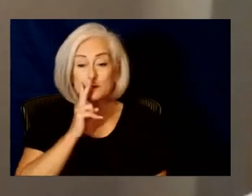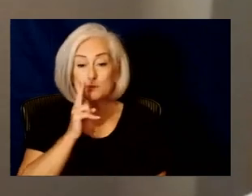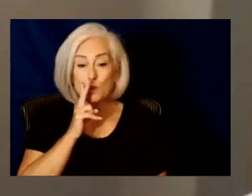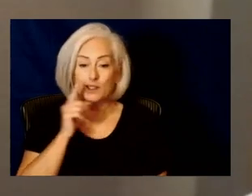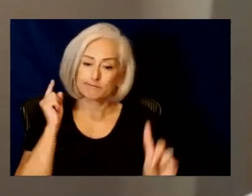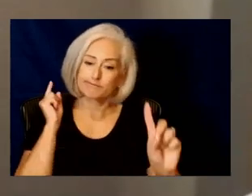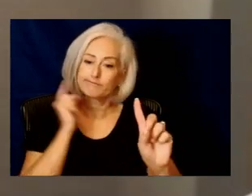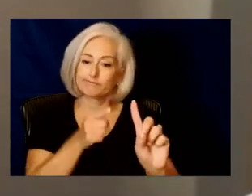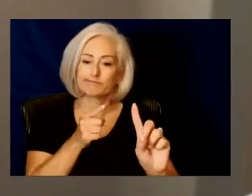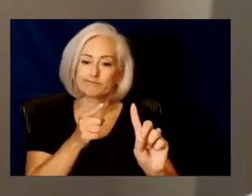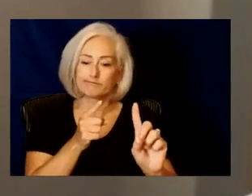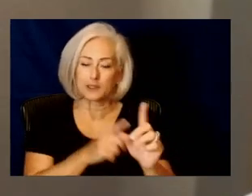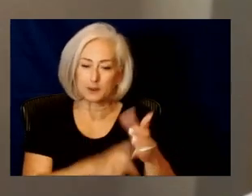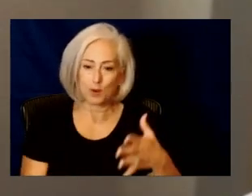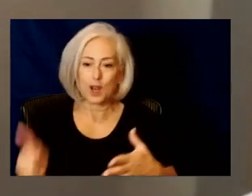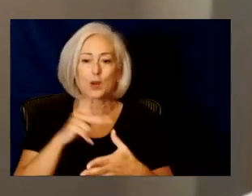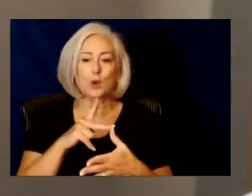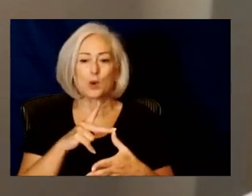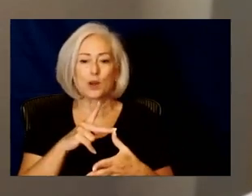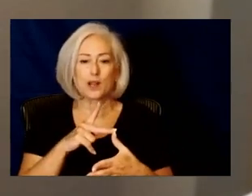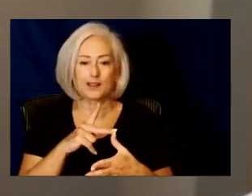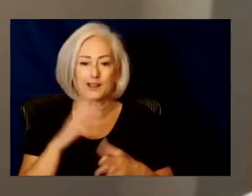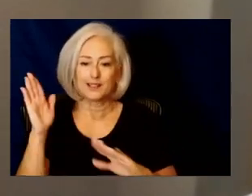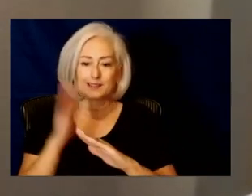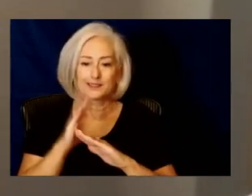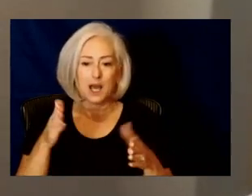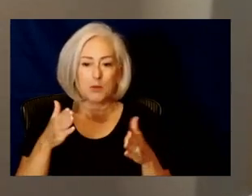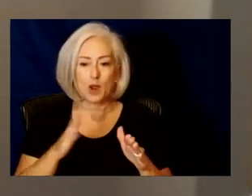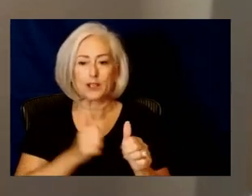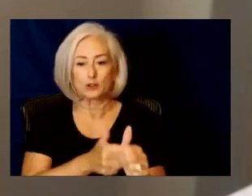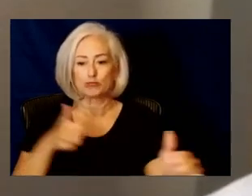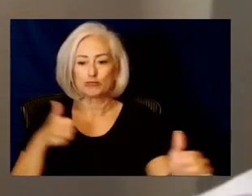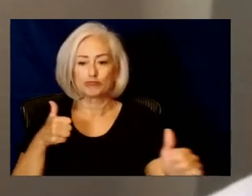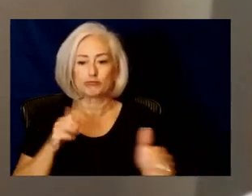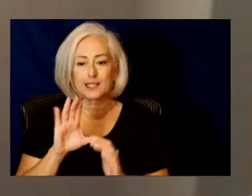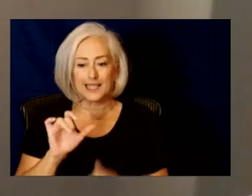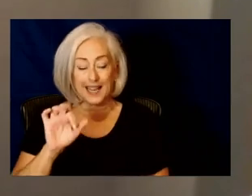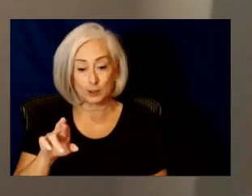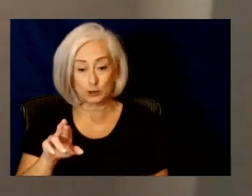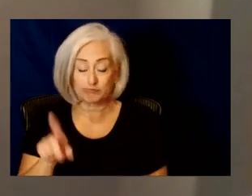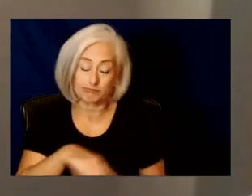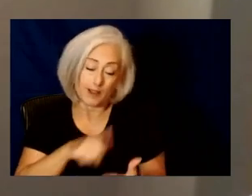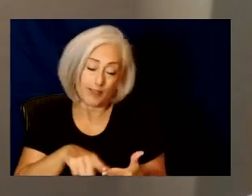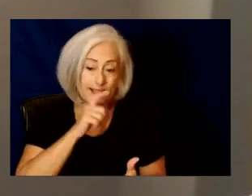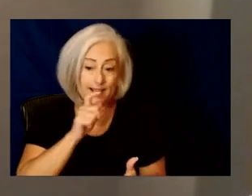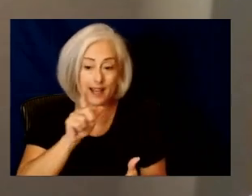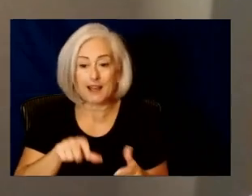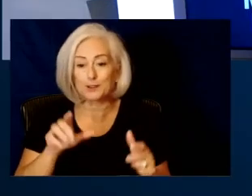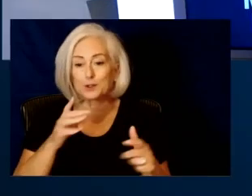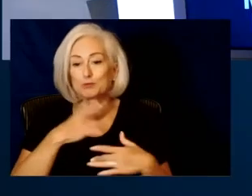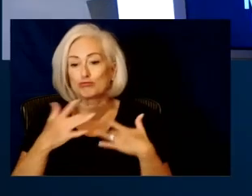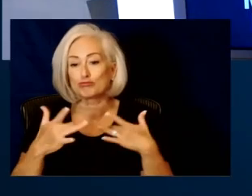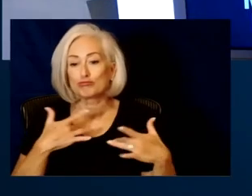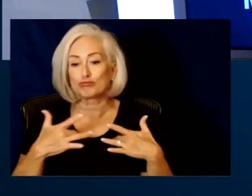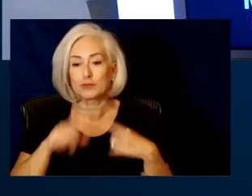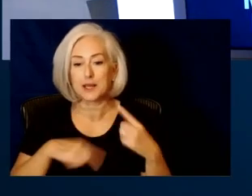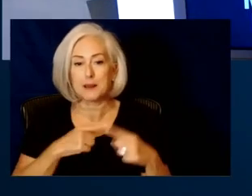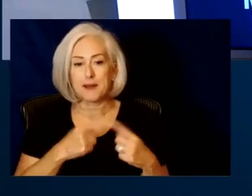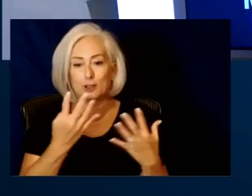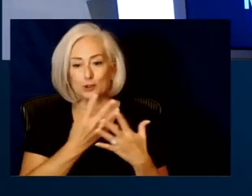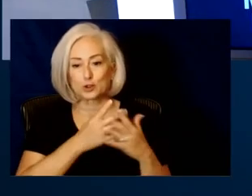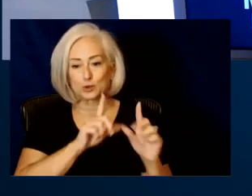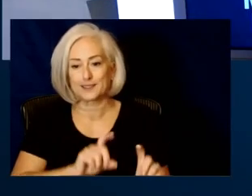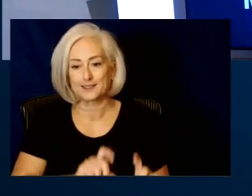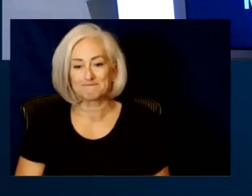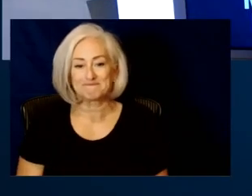and the number one way to avoid cancer, and hopefully then not have to worry about screening. So, yeah, and thank you,